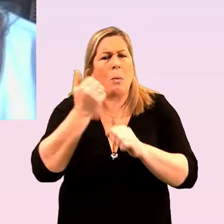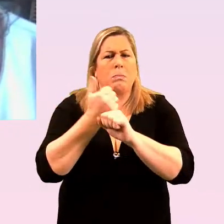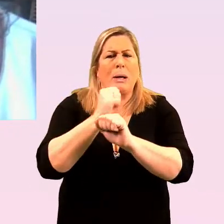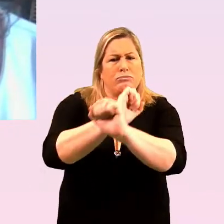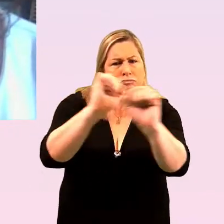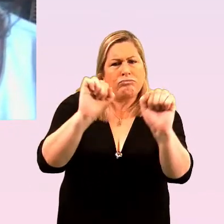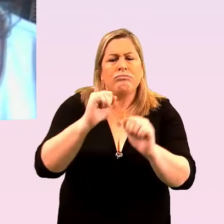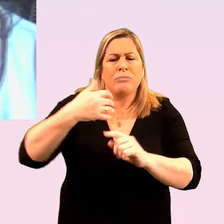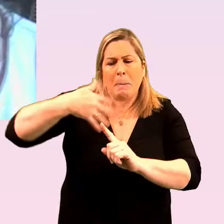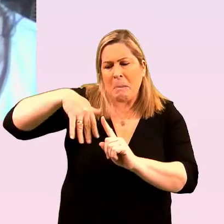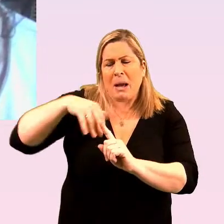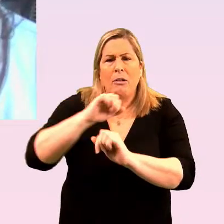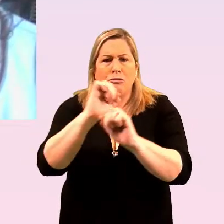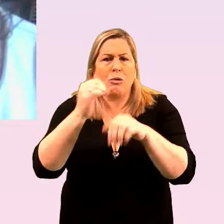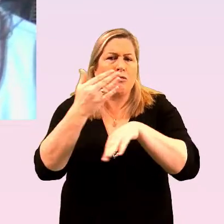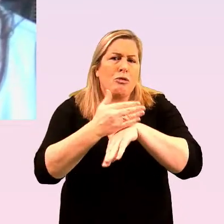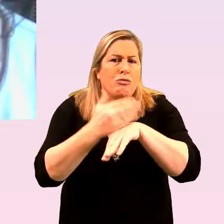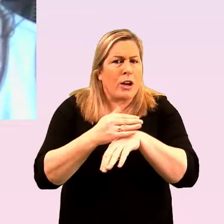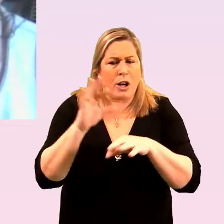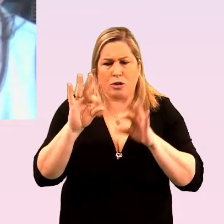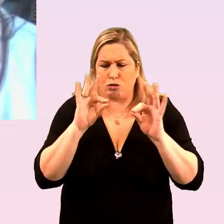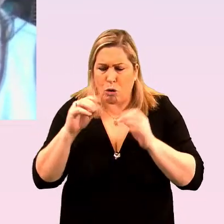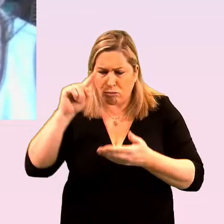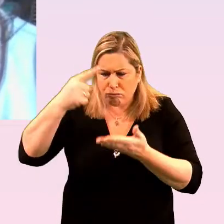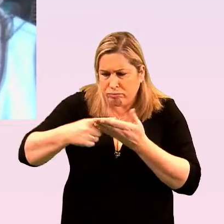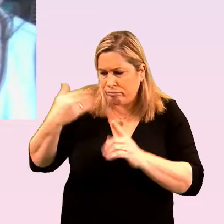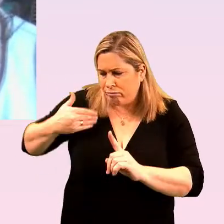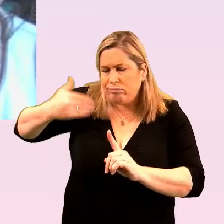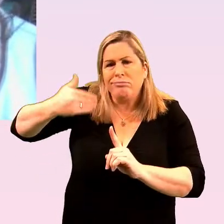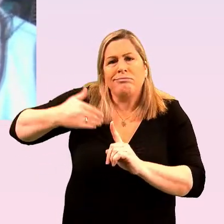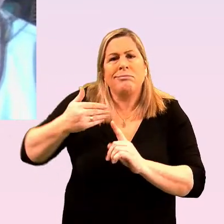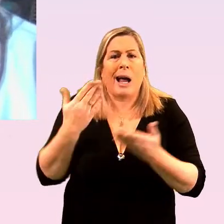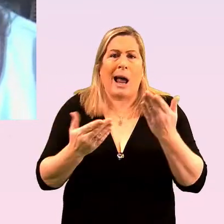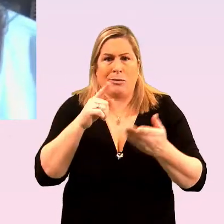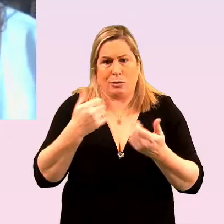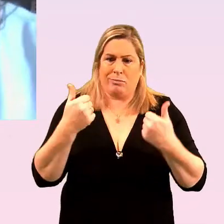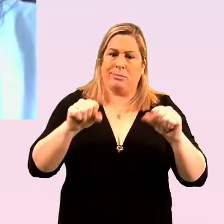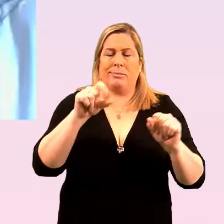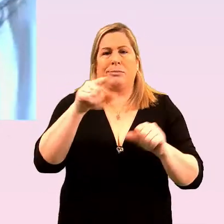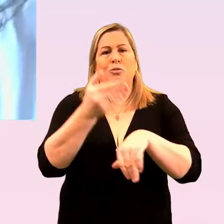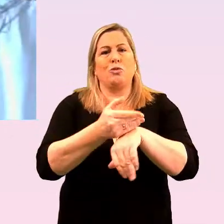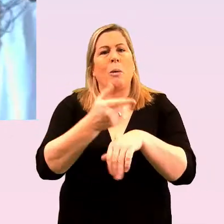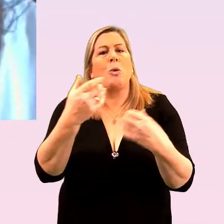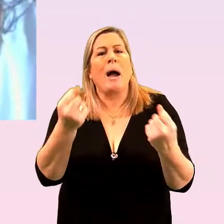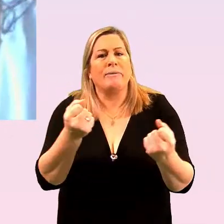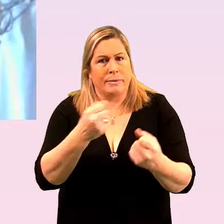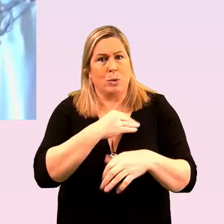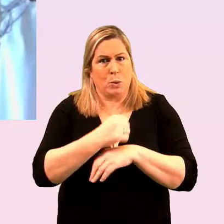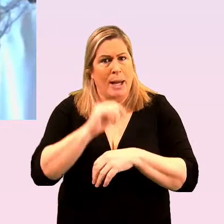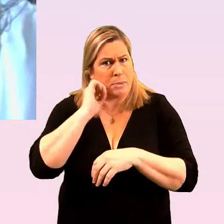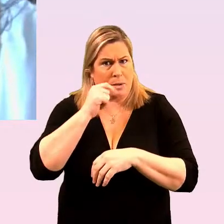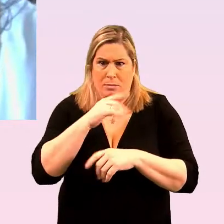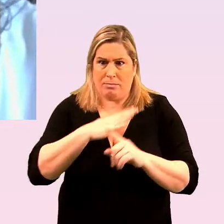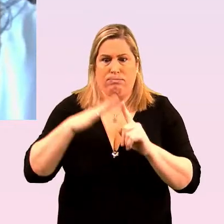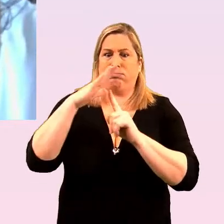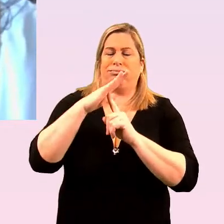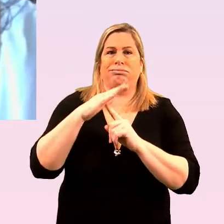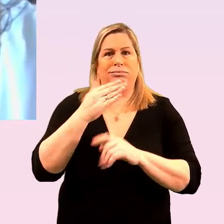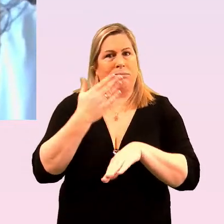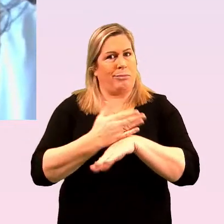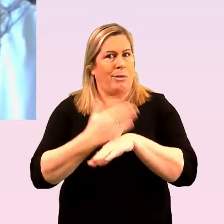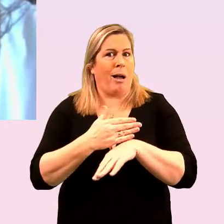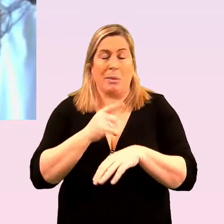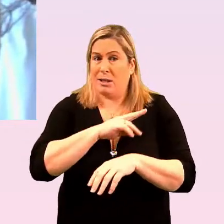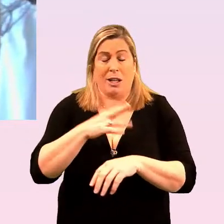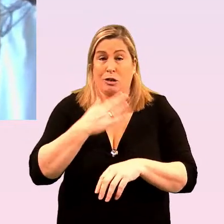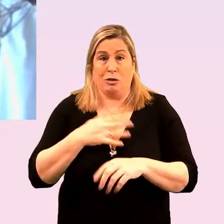and your career choices and how you're in the positions that you are today, because both of you obviously hold very high positions and it hasn't just come